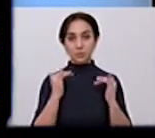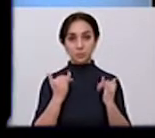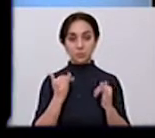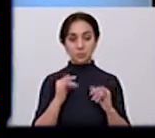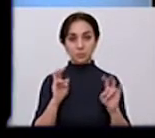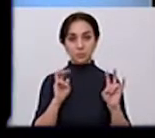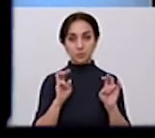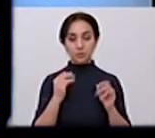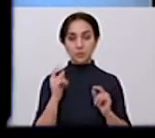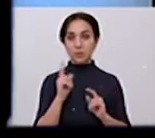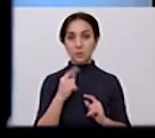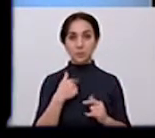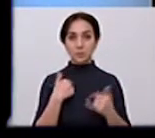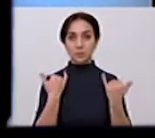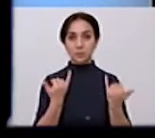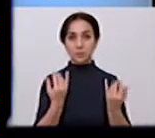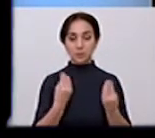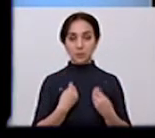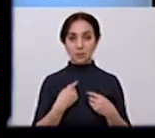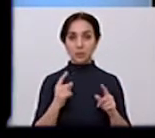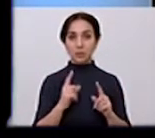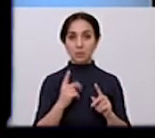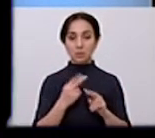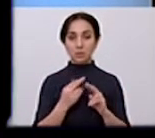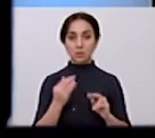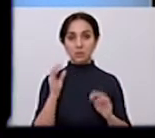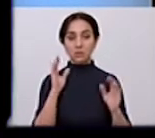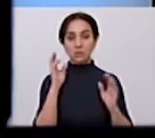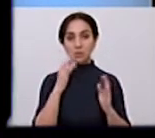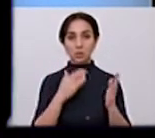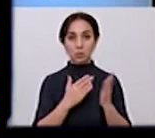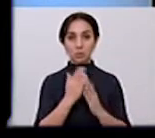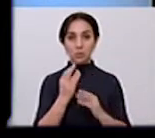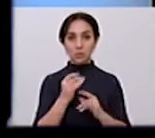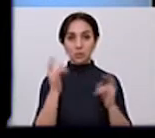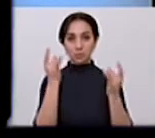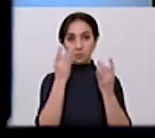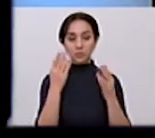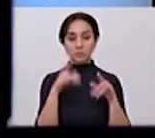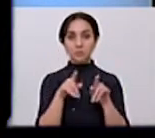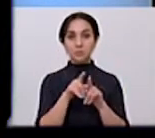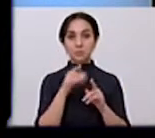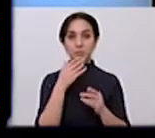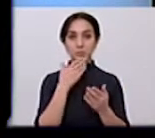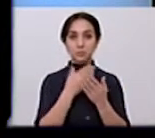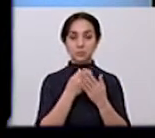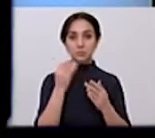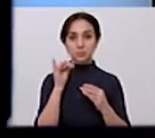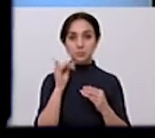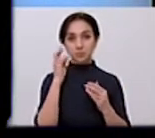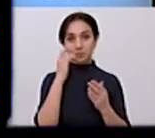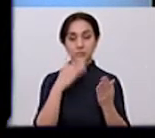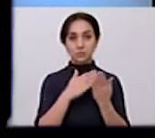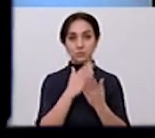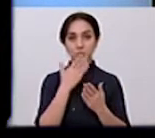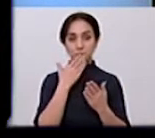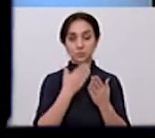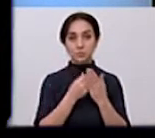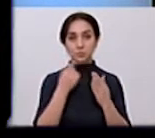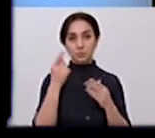mavzuyimiz bizga nima beradi? Albatta, siyosiy ongimizni, siyosiy madaniyatimizni va siyosiy